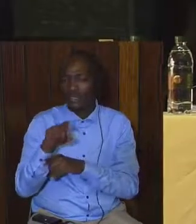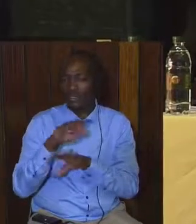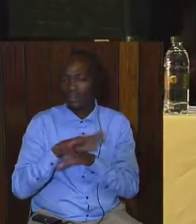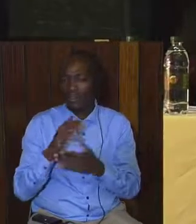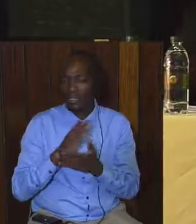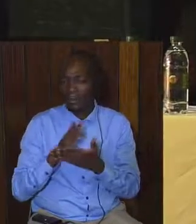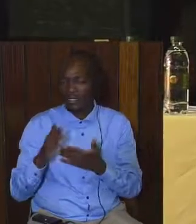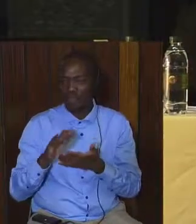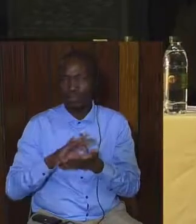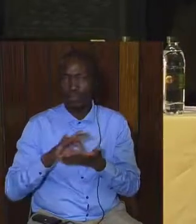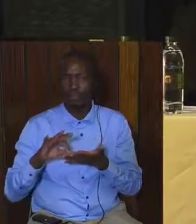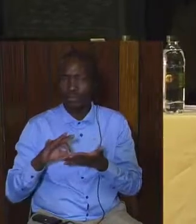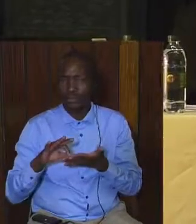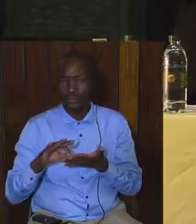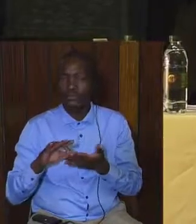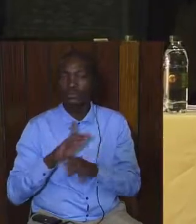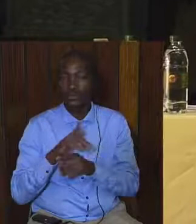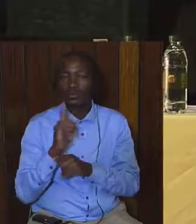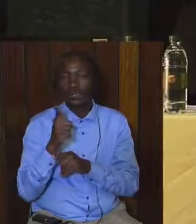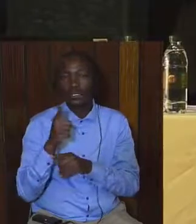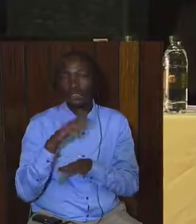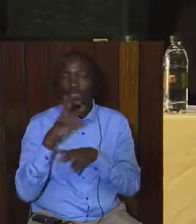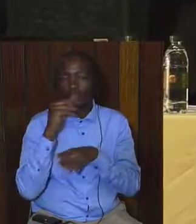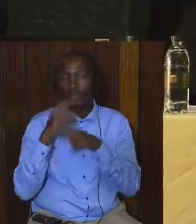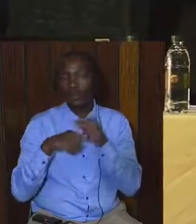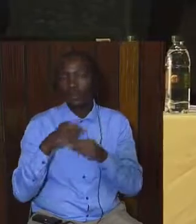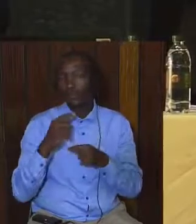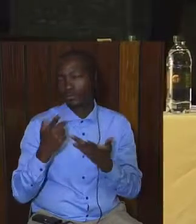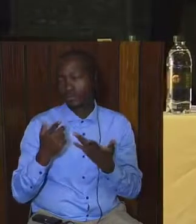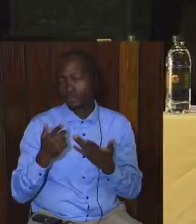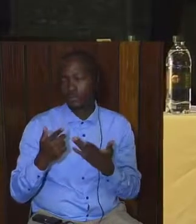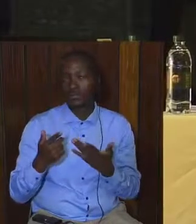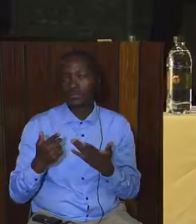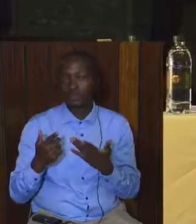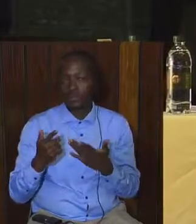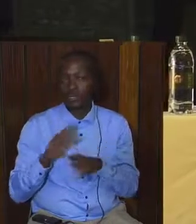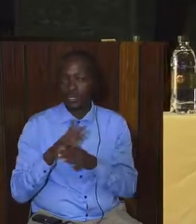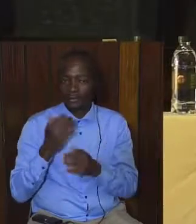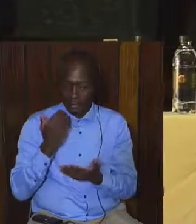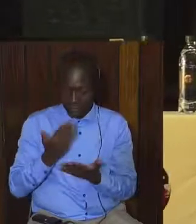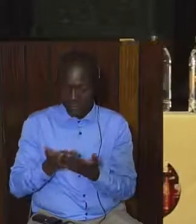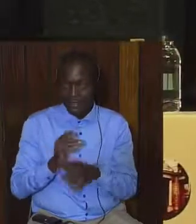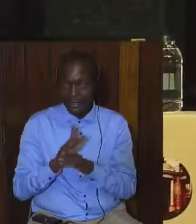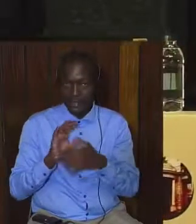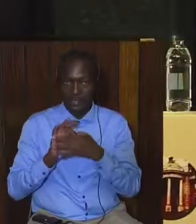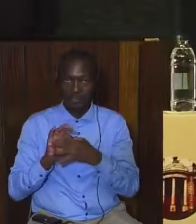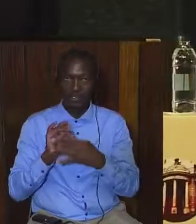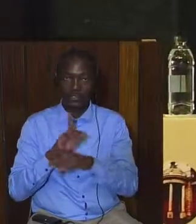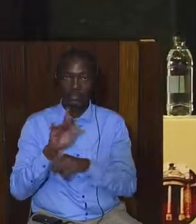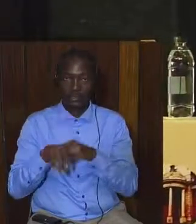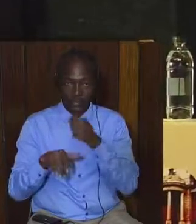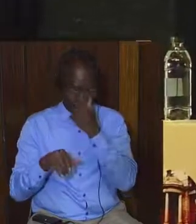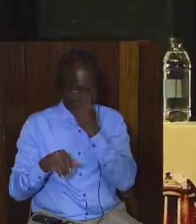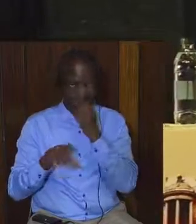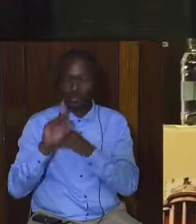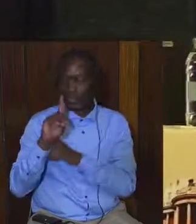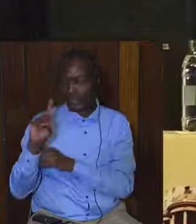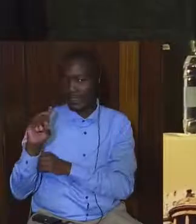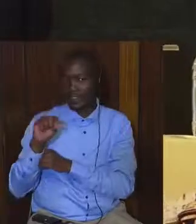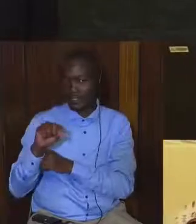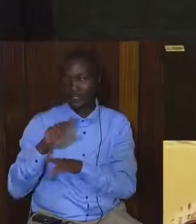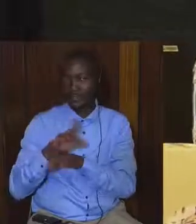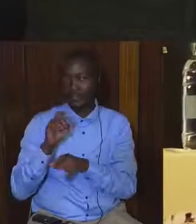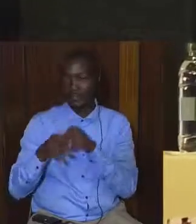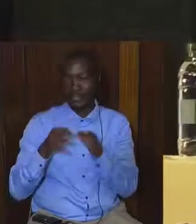contract, and we will later talk about the tender in relation to that. So the DDG will just explain that,